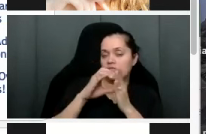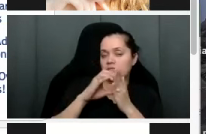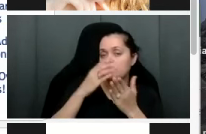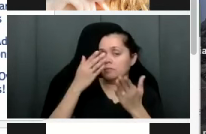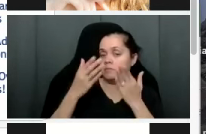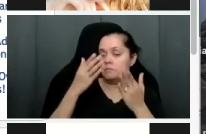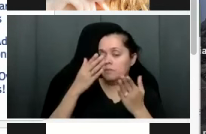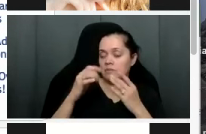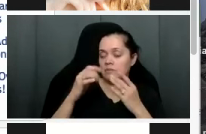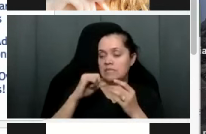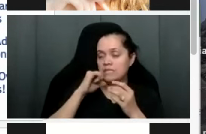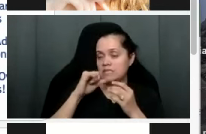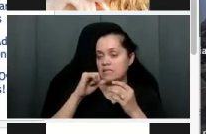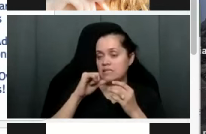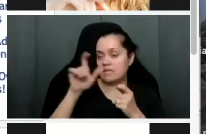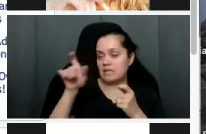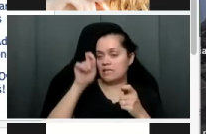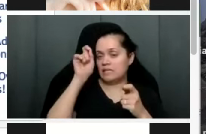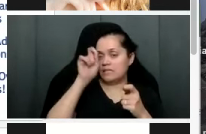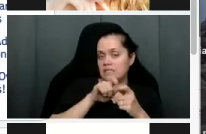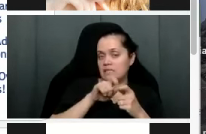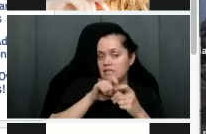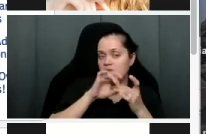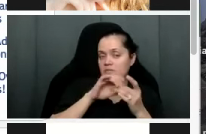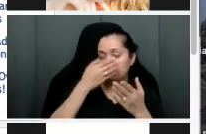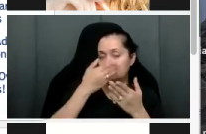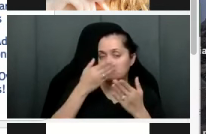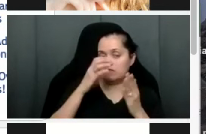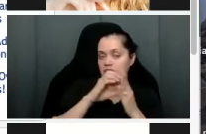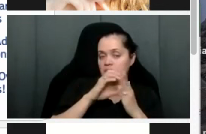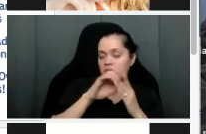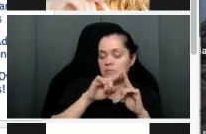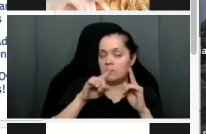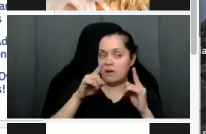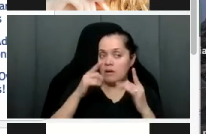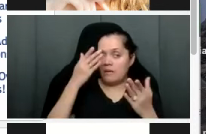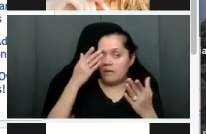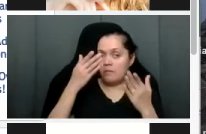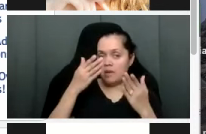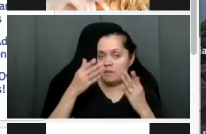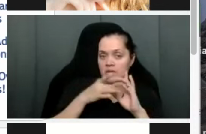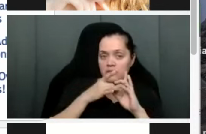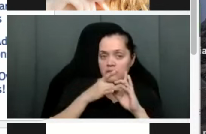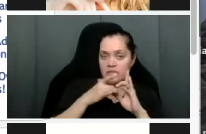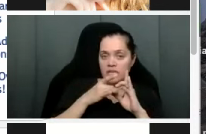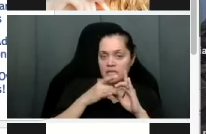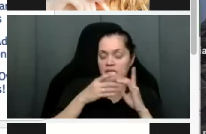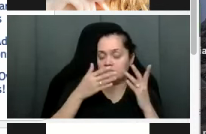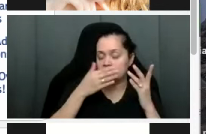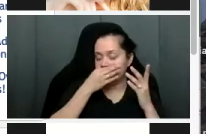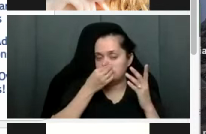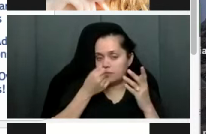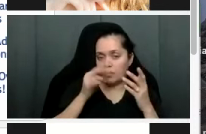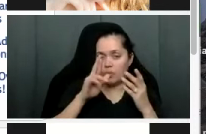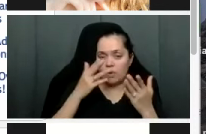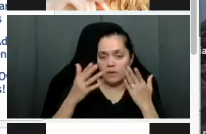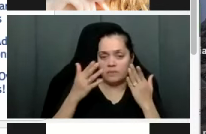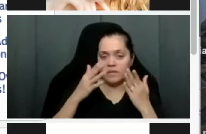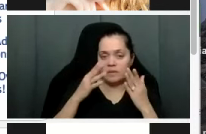something that's not exactly about the chapter, but, well, is sort of related somehow. Or it may be a